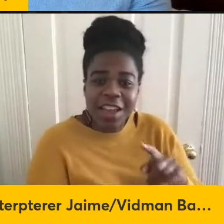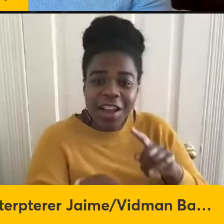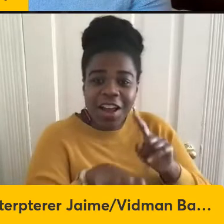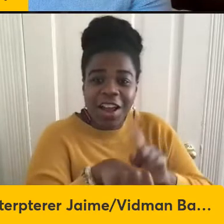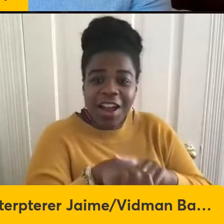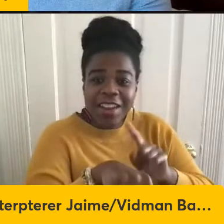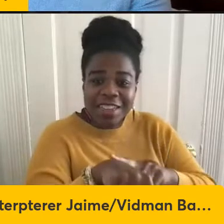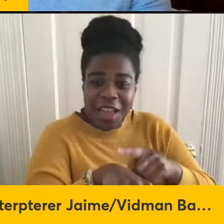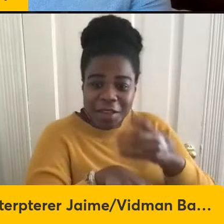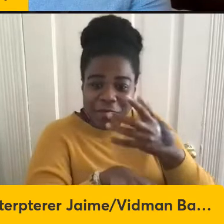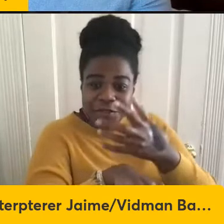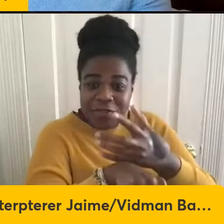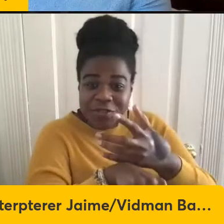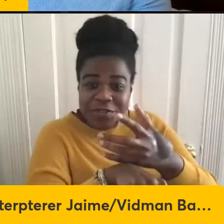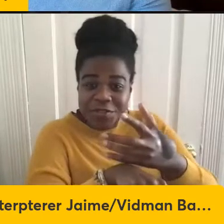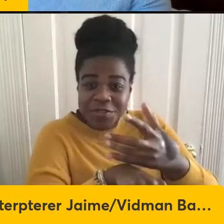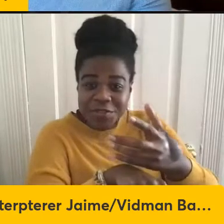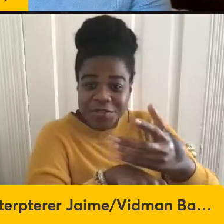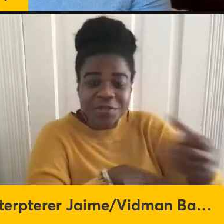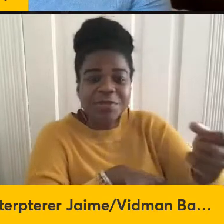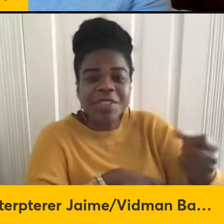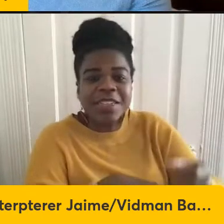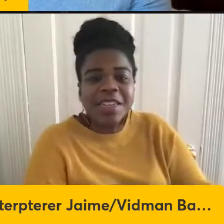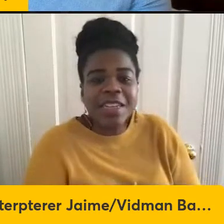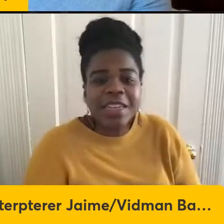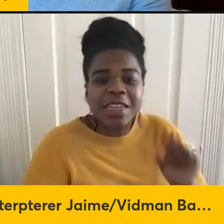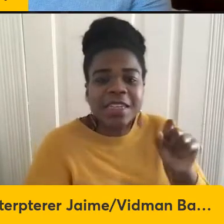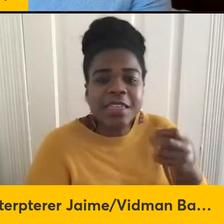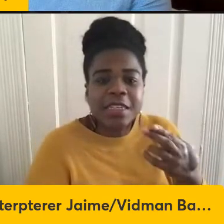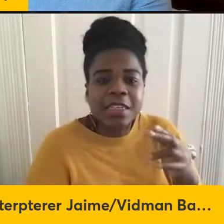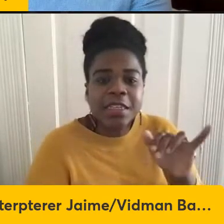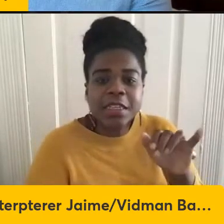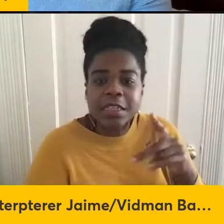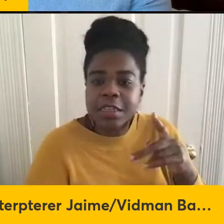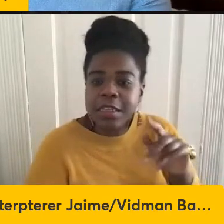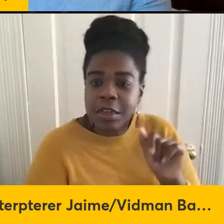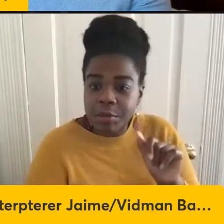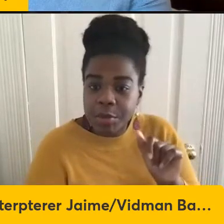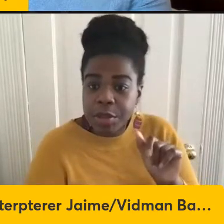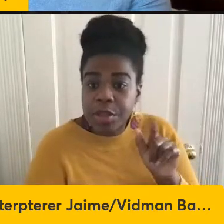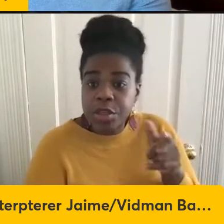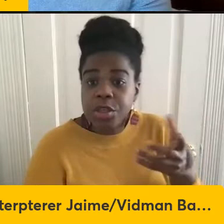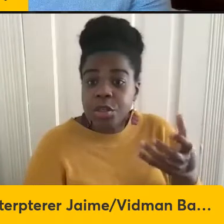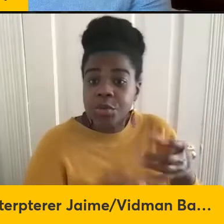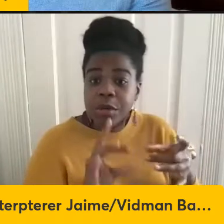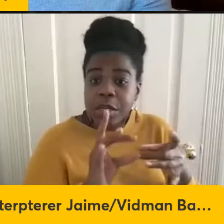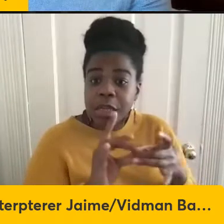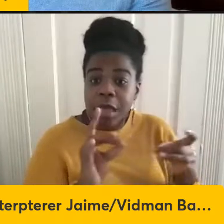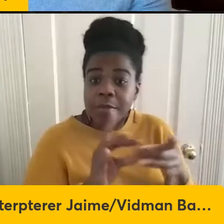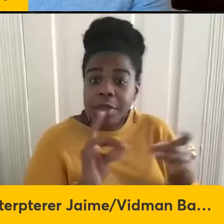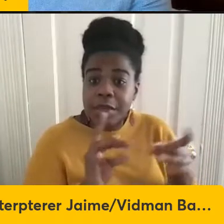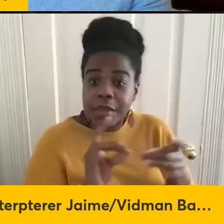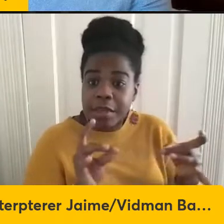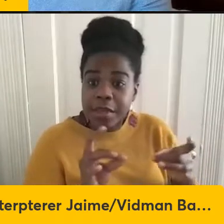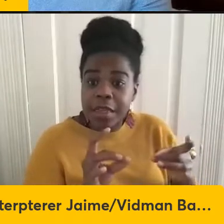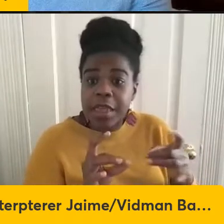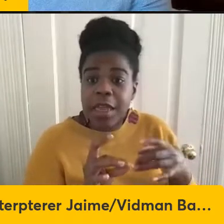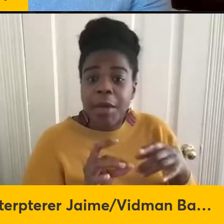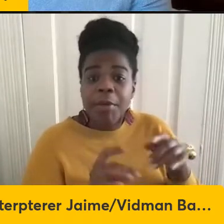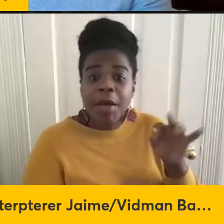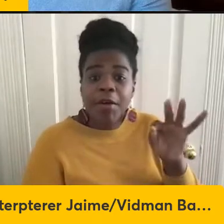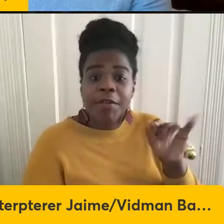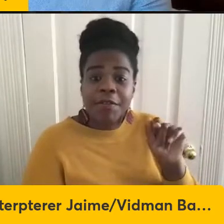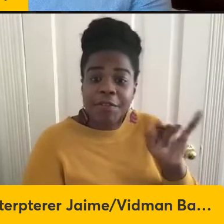to the end of time. I will bring in Shilpa. I don't know if you wanted to comment on kind of what Faye was talking